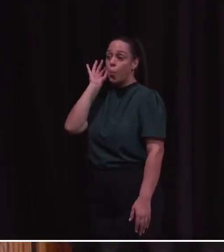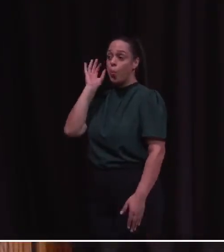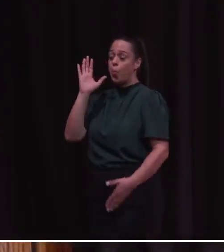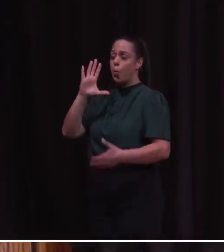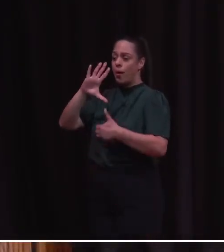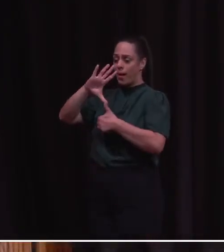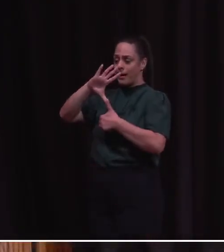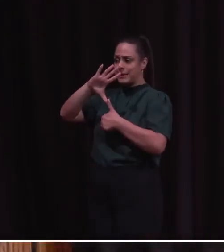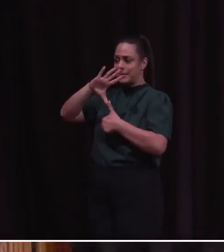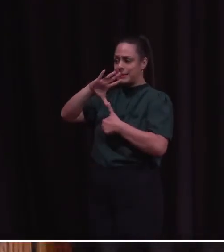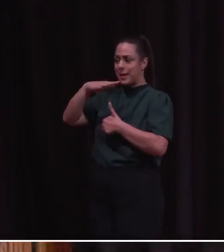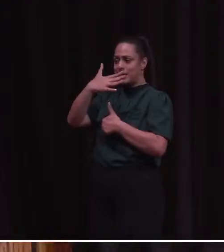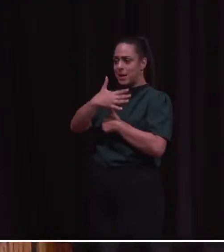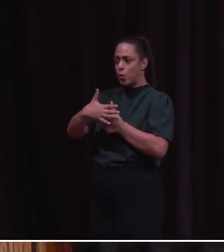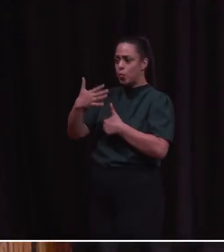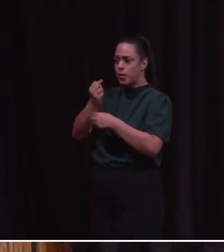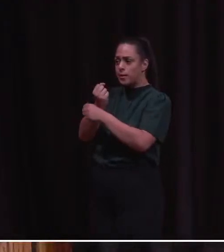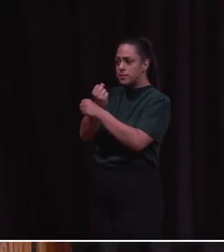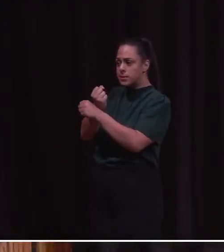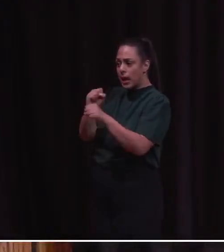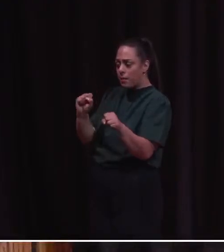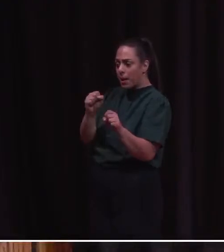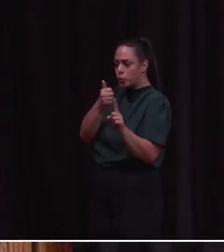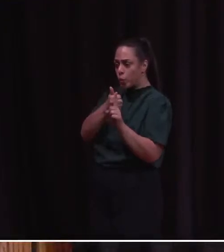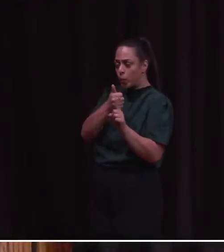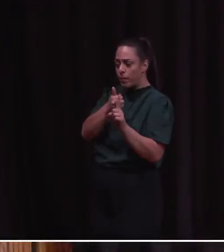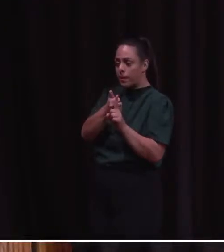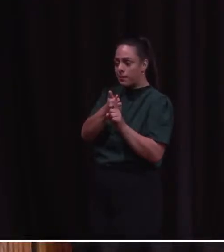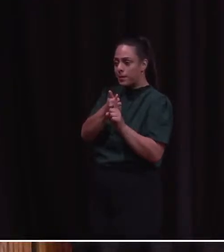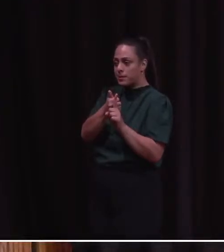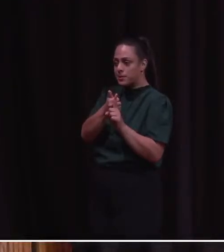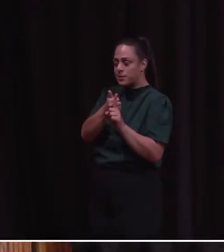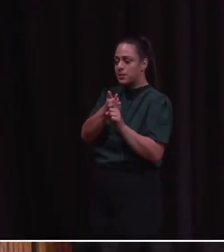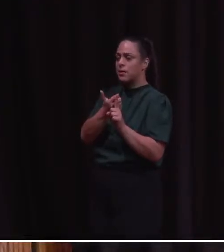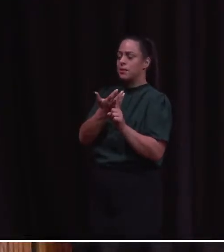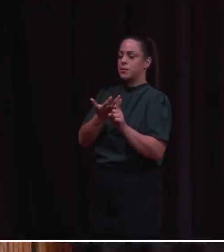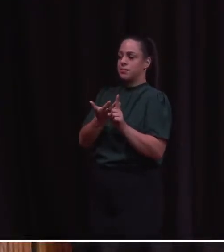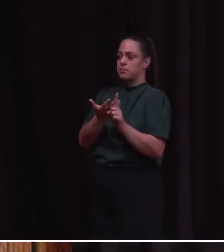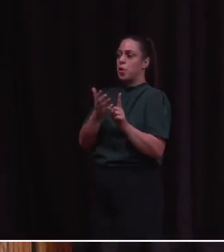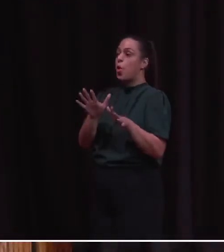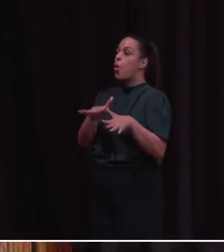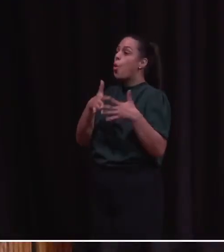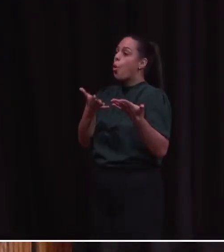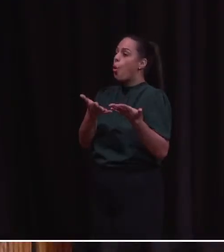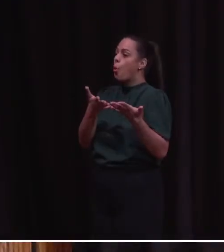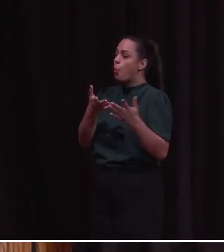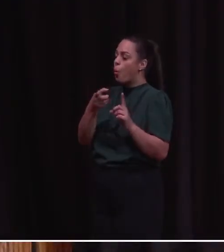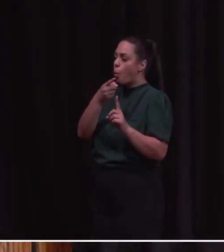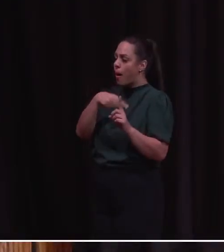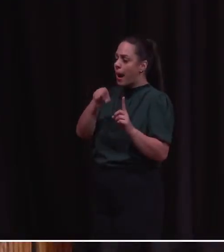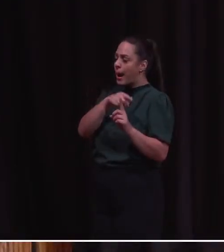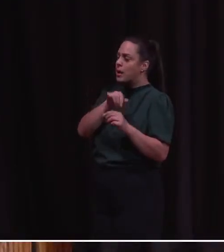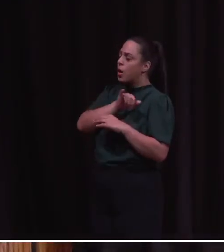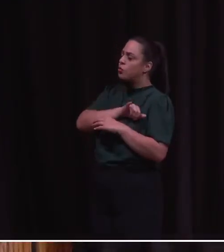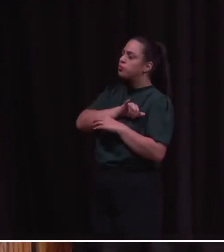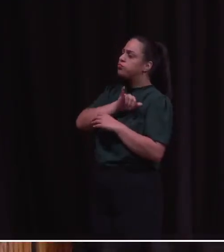they said they were going to Africa to save Africans, whereas they hadn't put their own house in